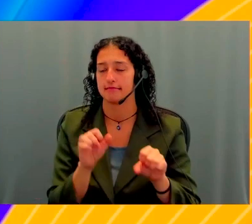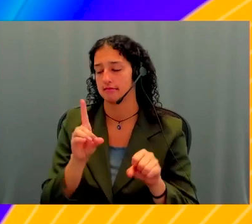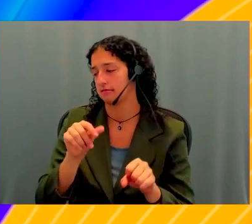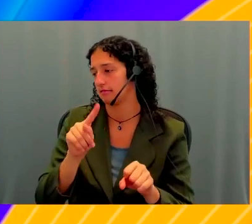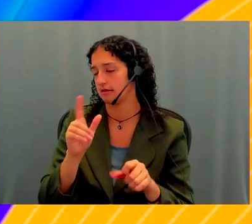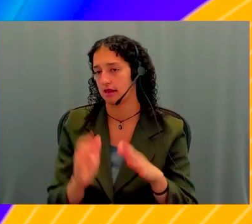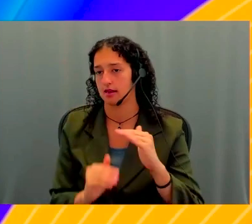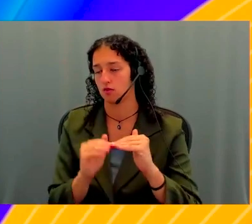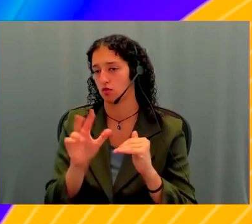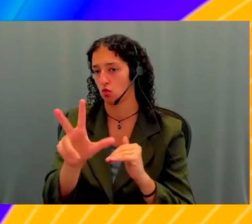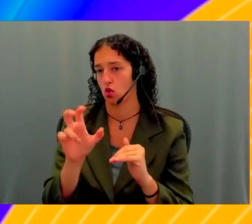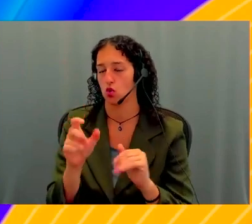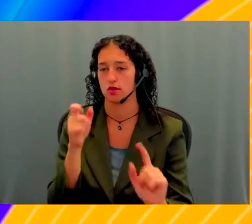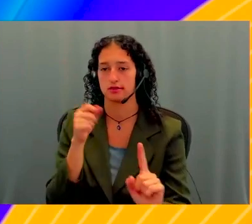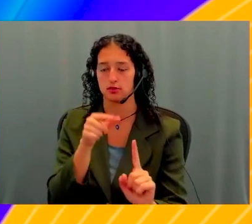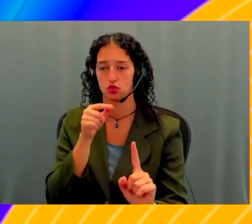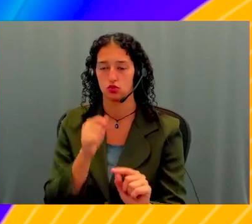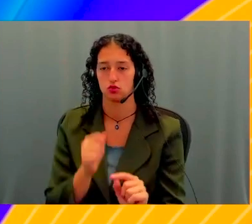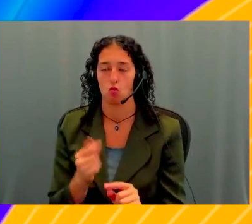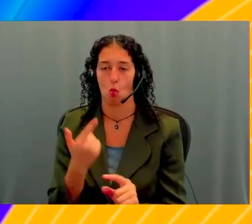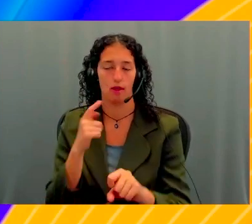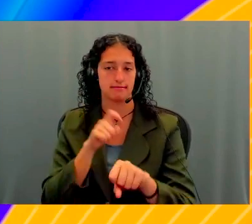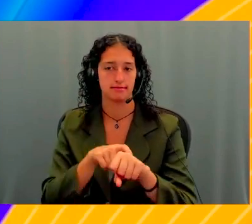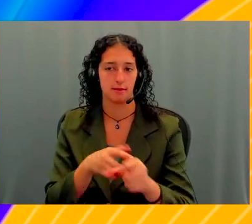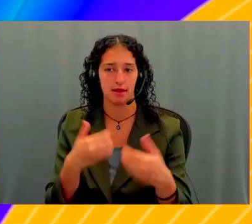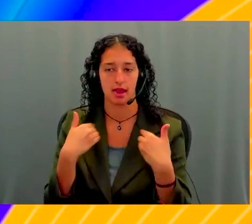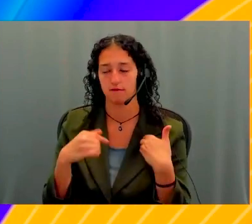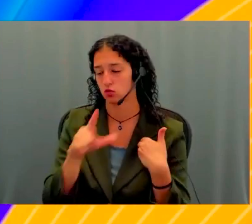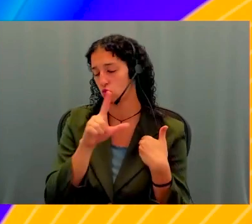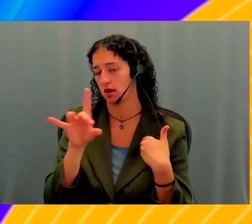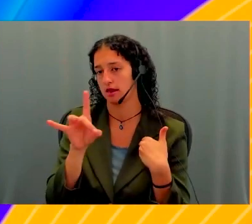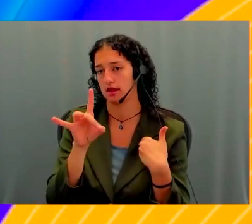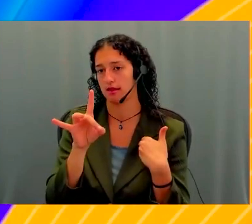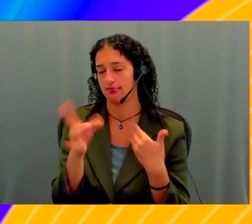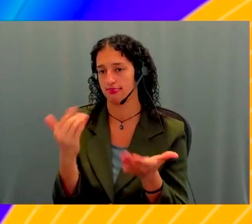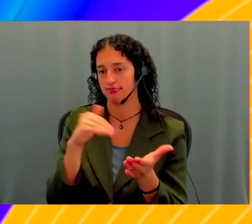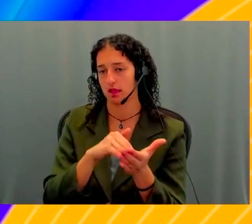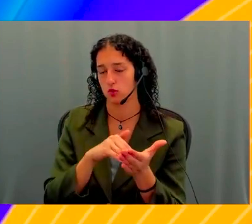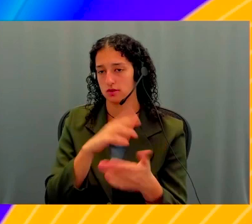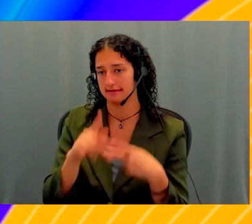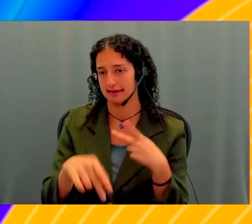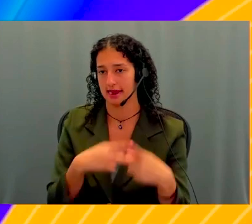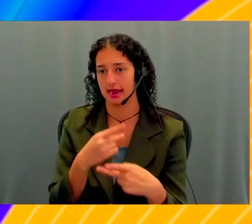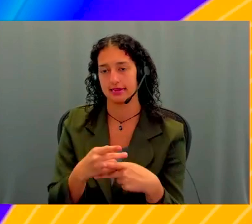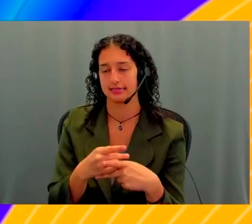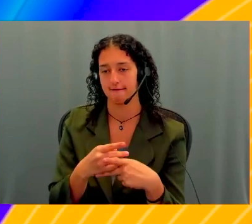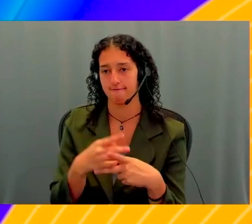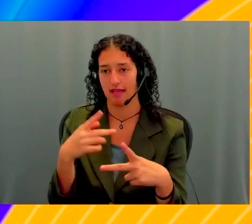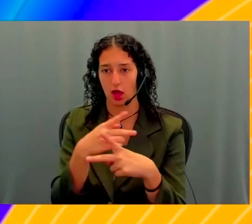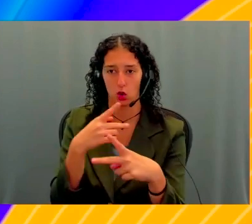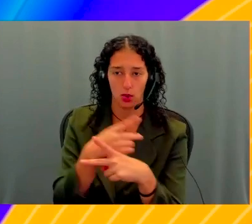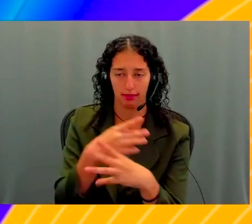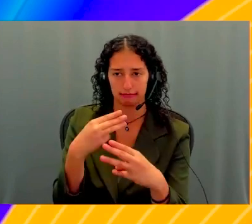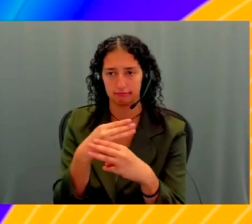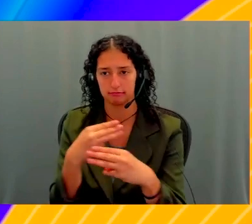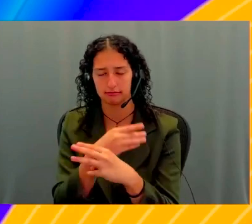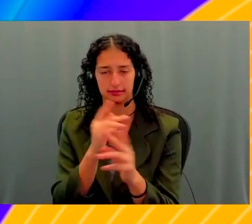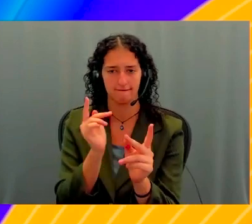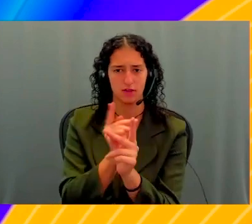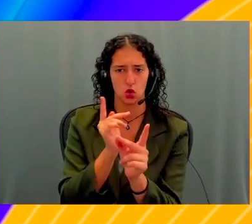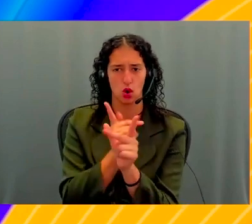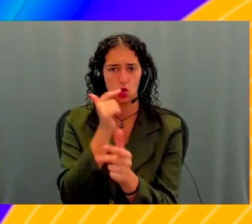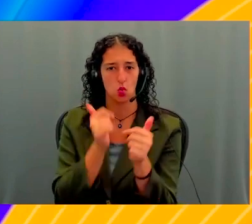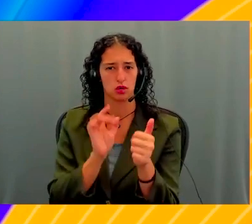one go. Wow. It looks at 28,000 different kinds of algorithms to find the one which really depicts how your equipment